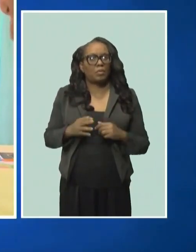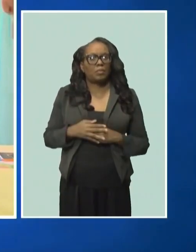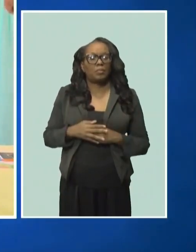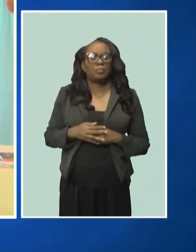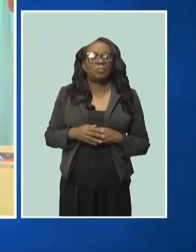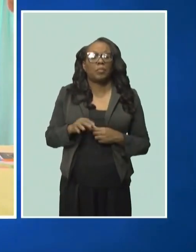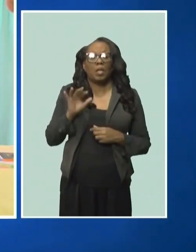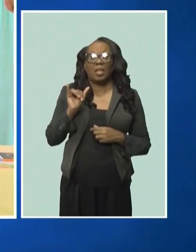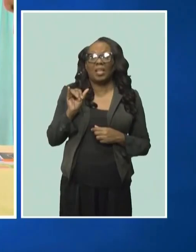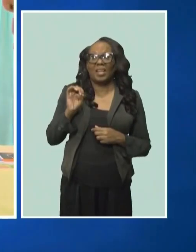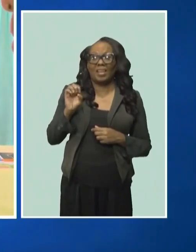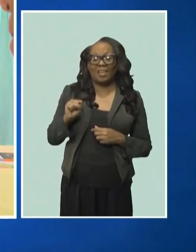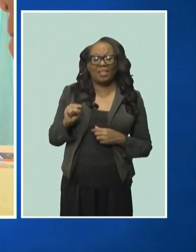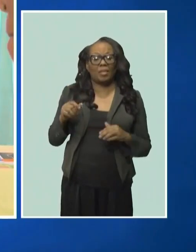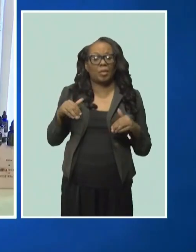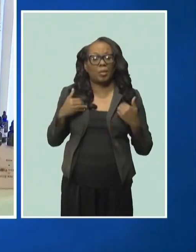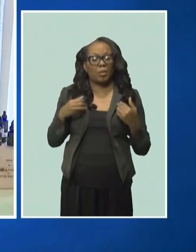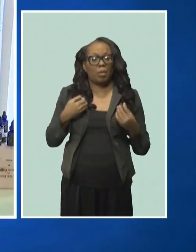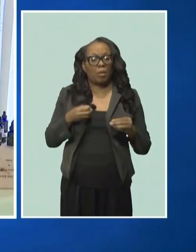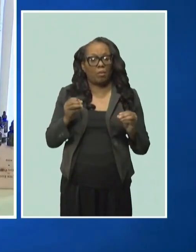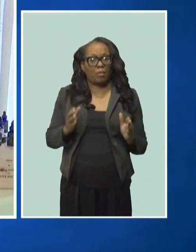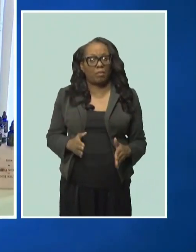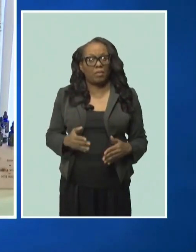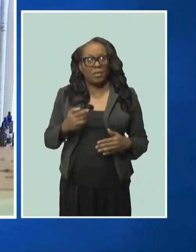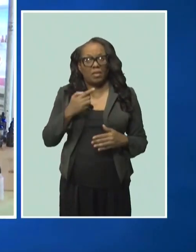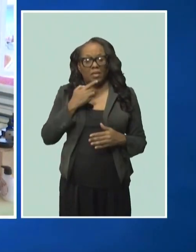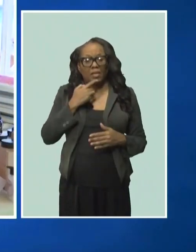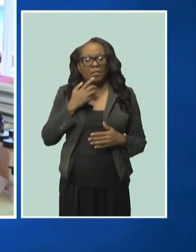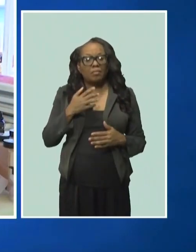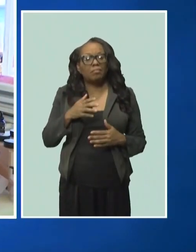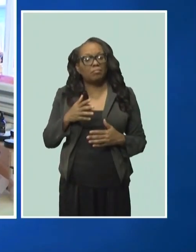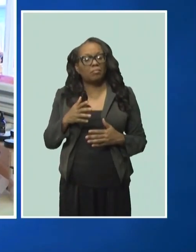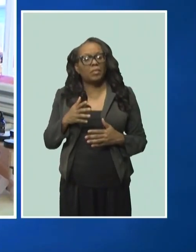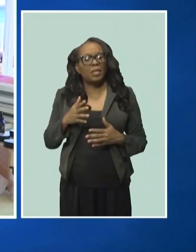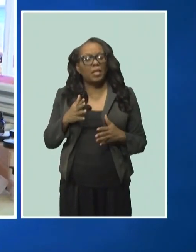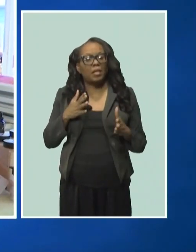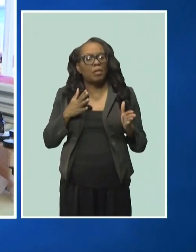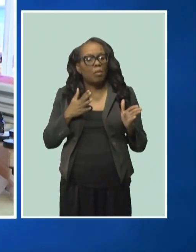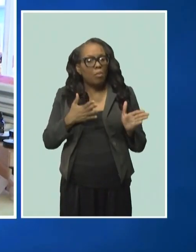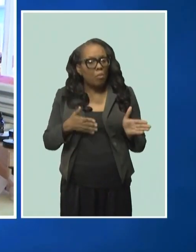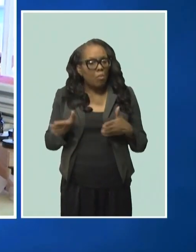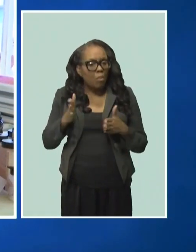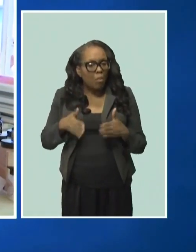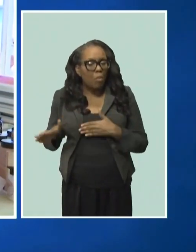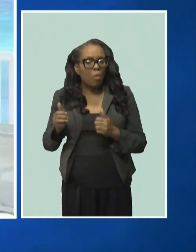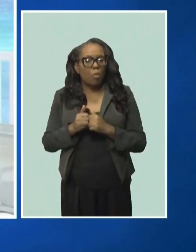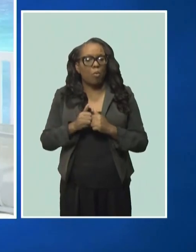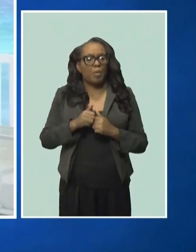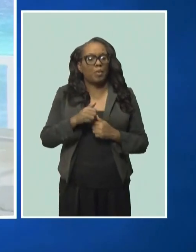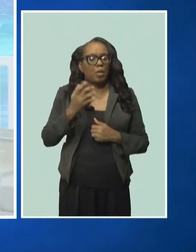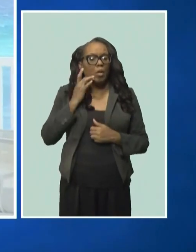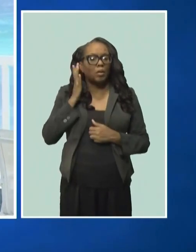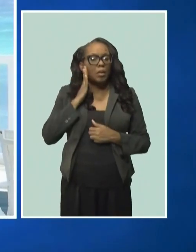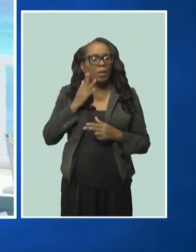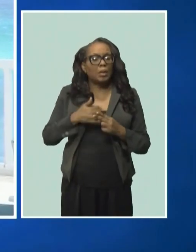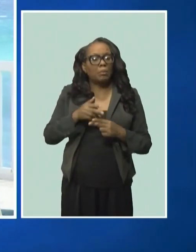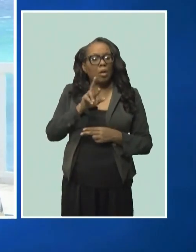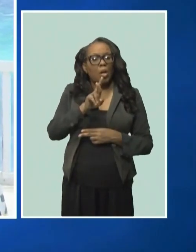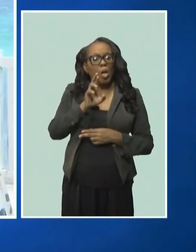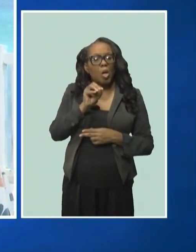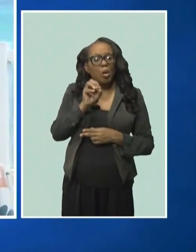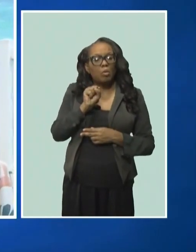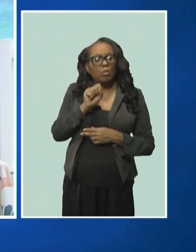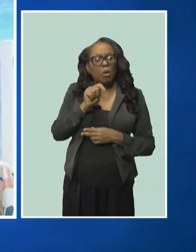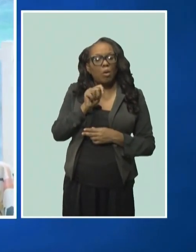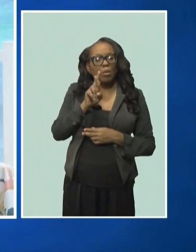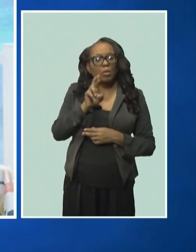Officer Shakyra Jordan says the initiative with Ross Trevor Hotel has its genesis in the Yes Business Report. She says